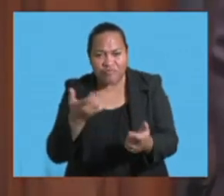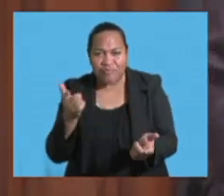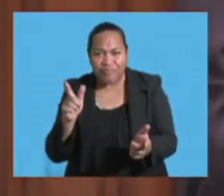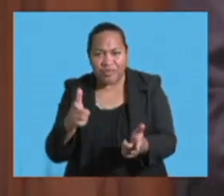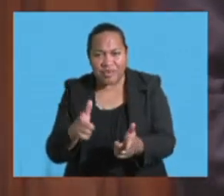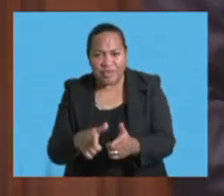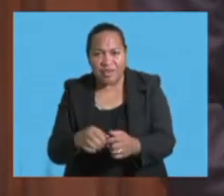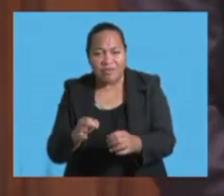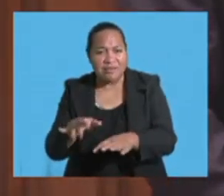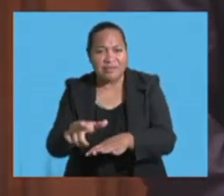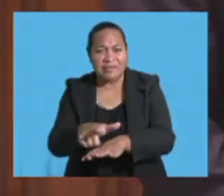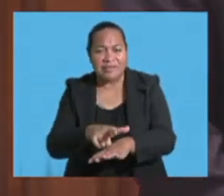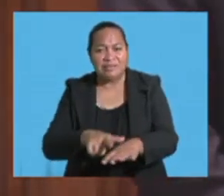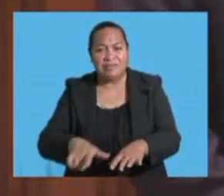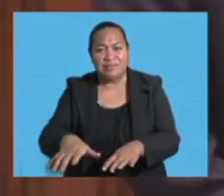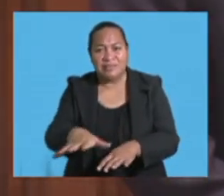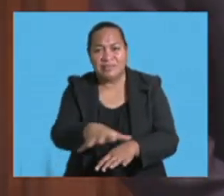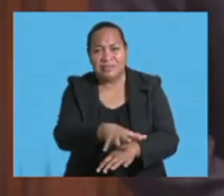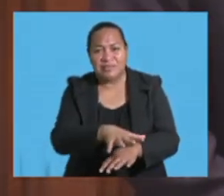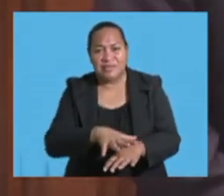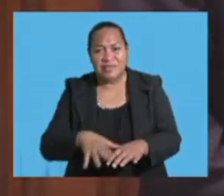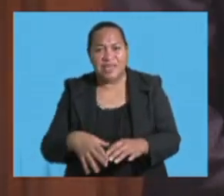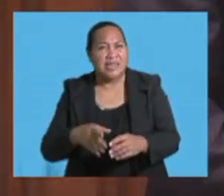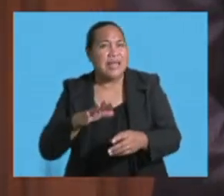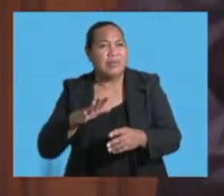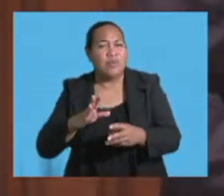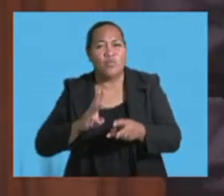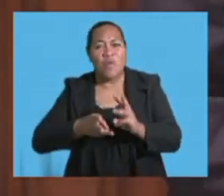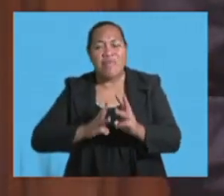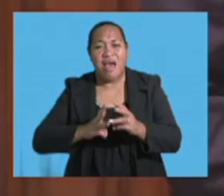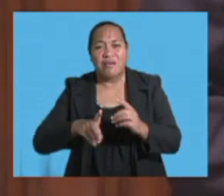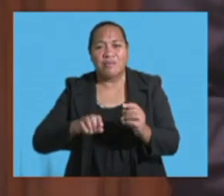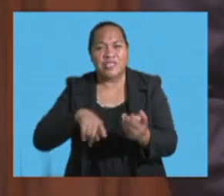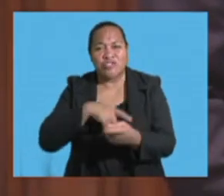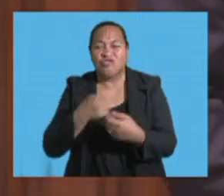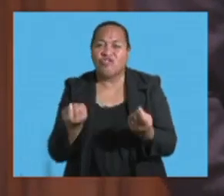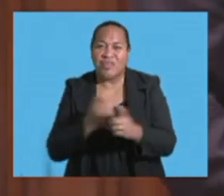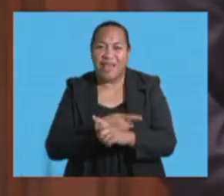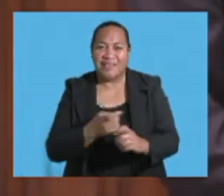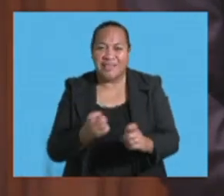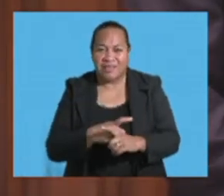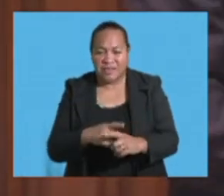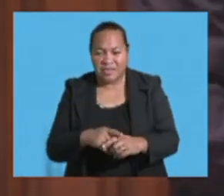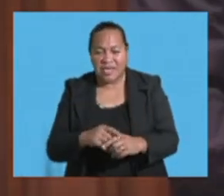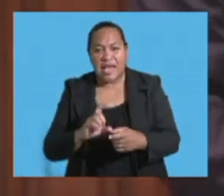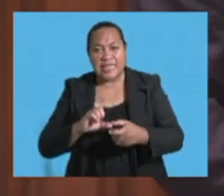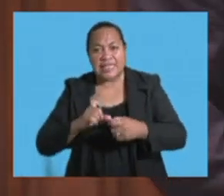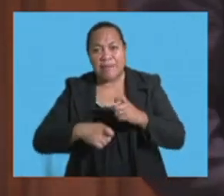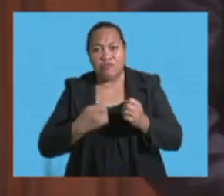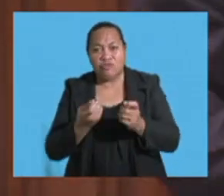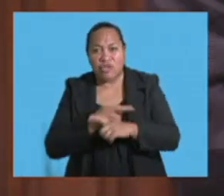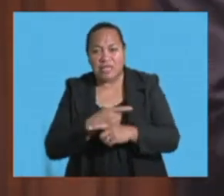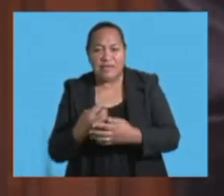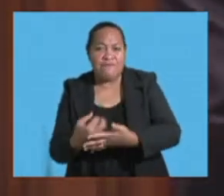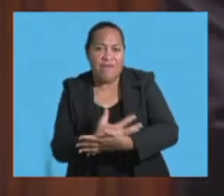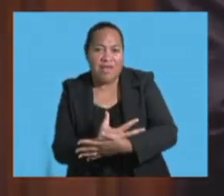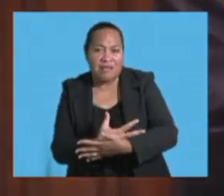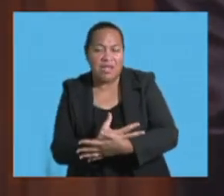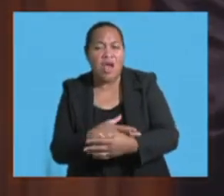arable lands. Erratic weather patterns, climate changes affect the poor attitudes of farmers.